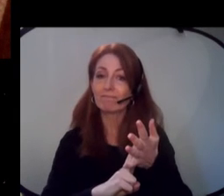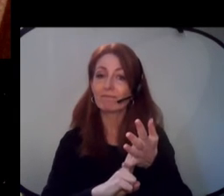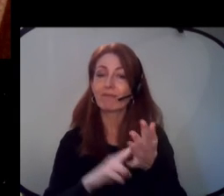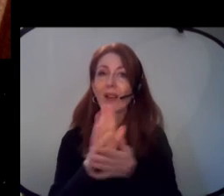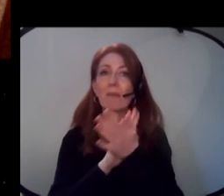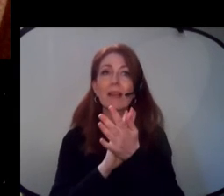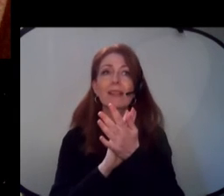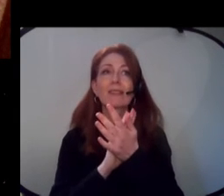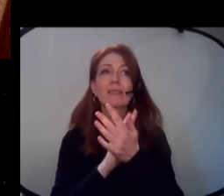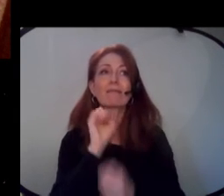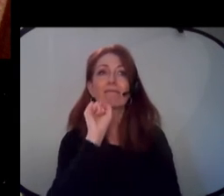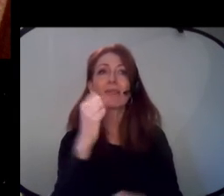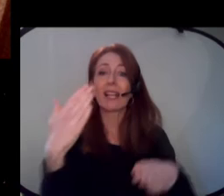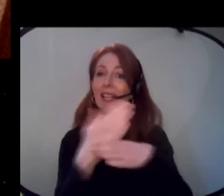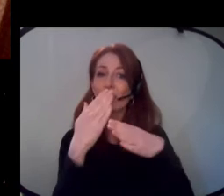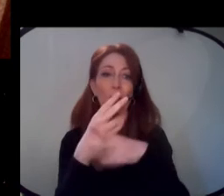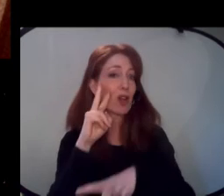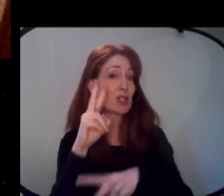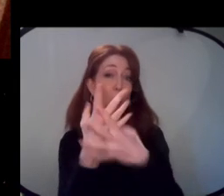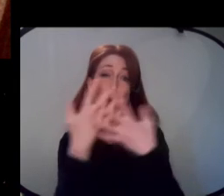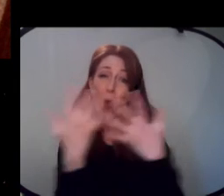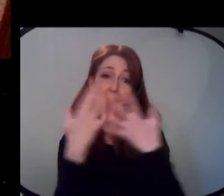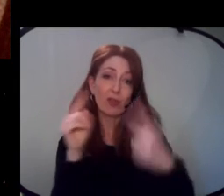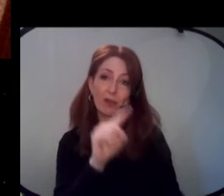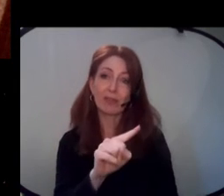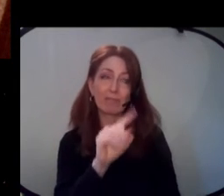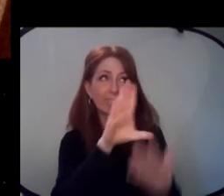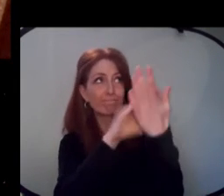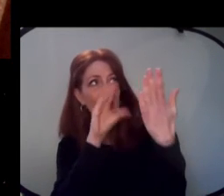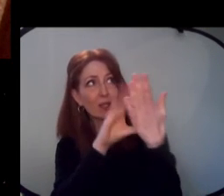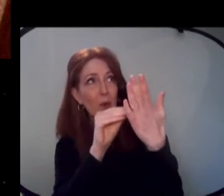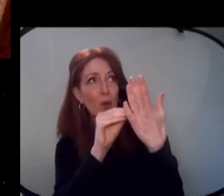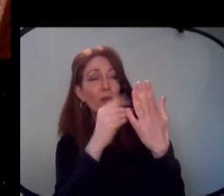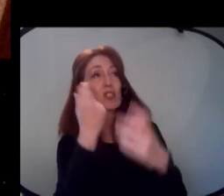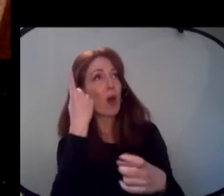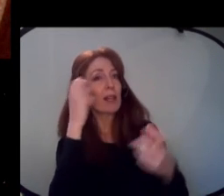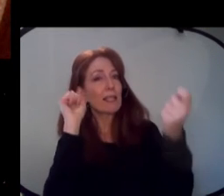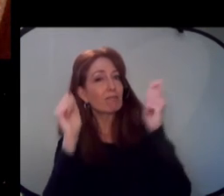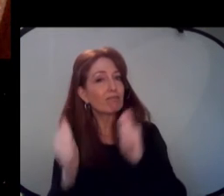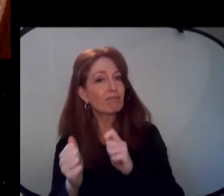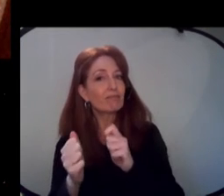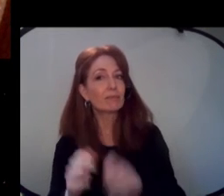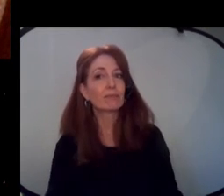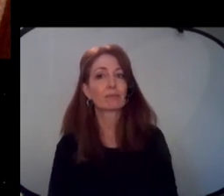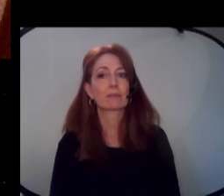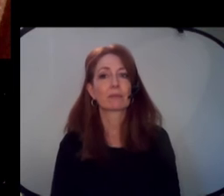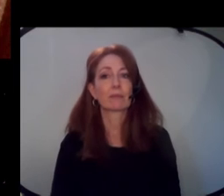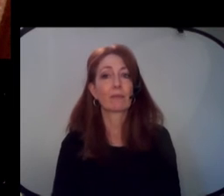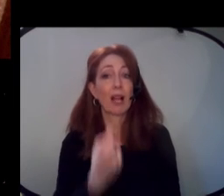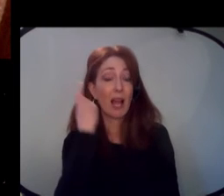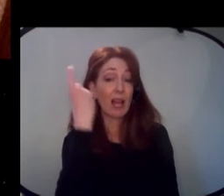So Artemisia adapts this idea, and I think you could